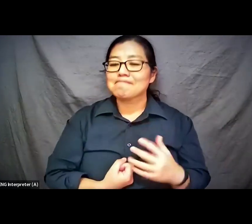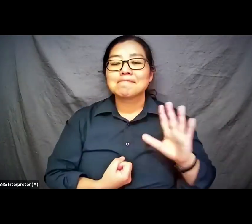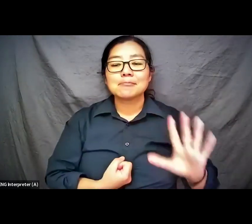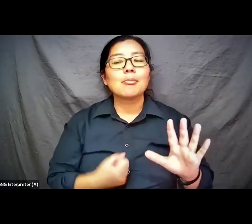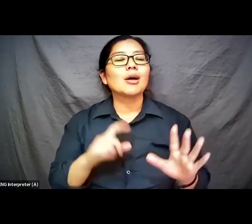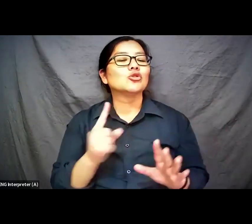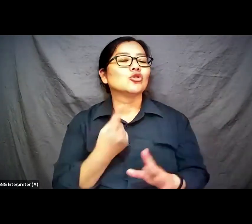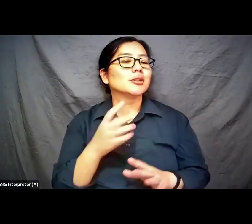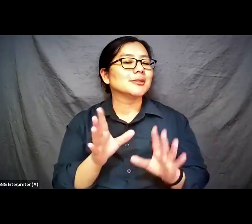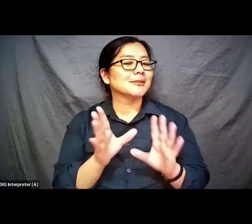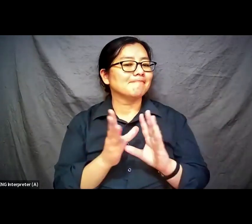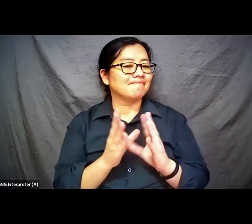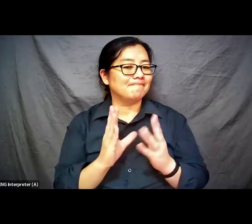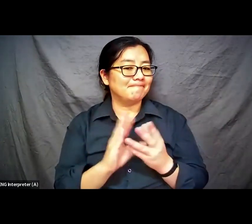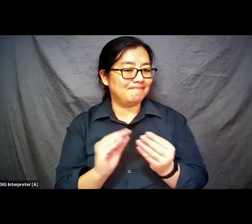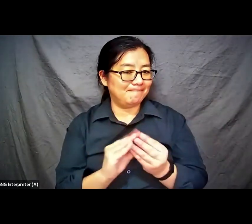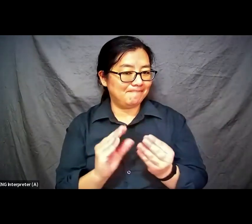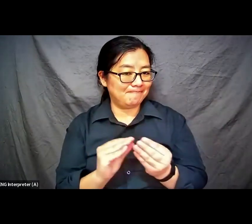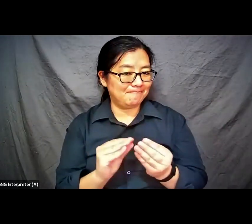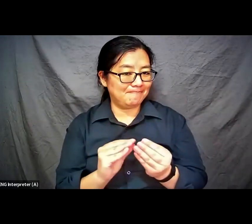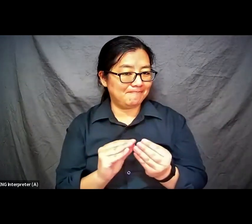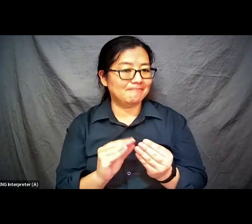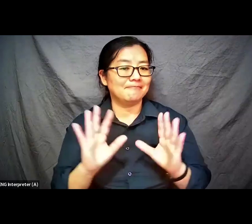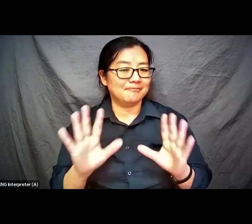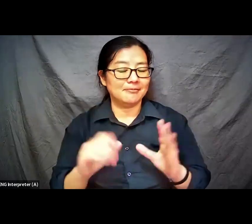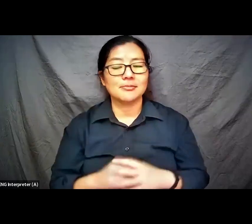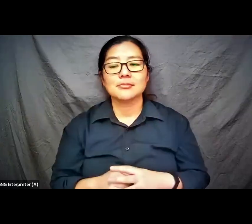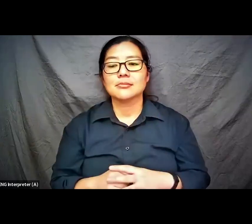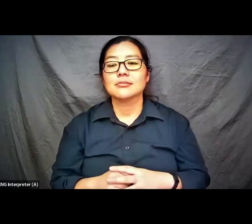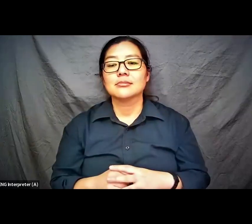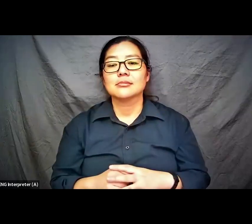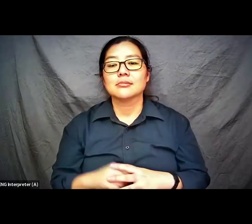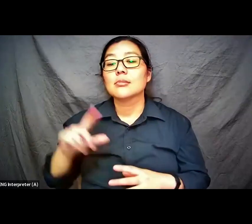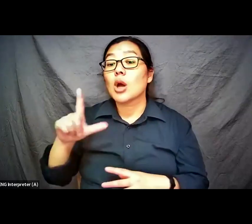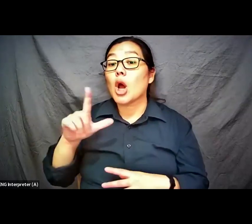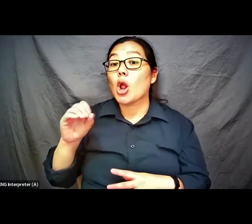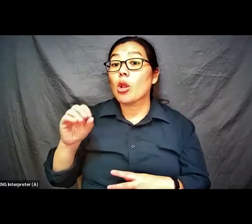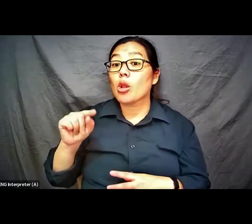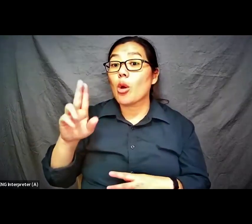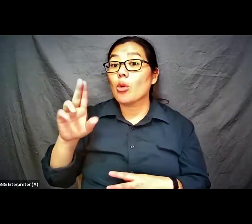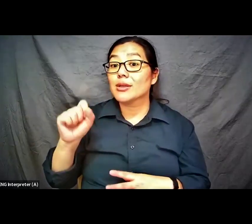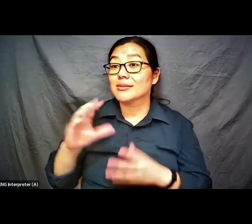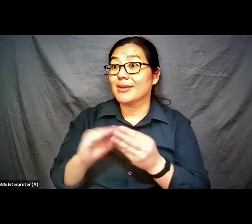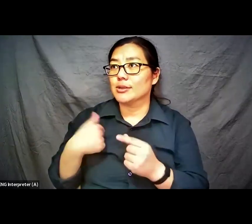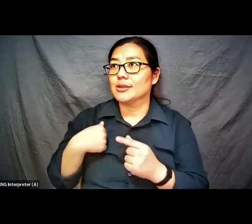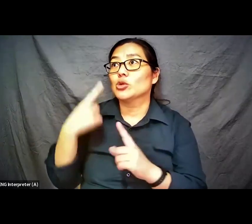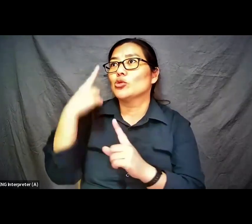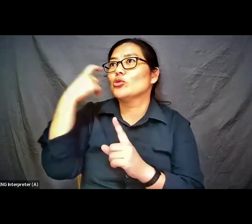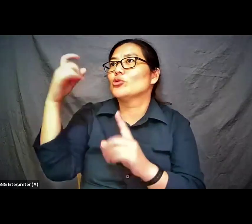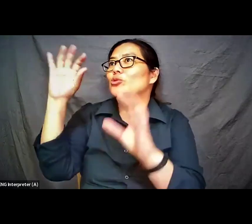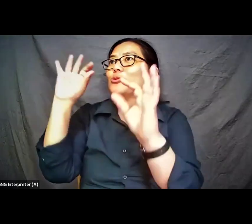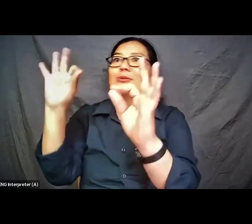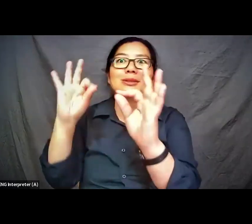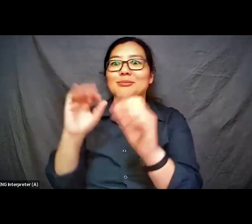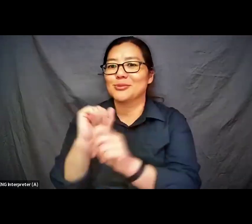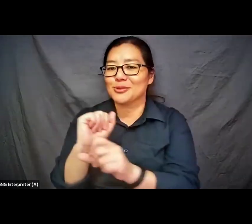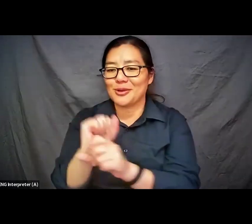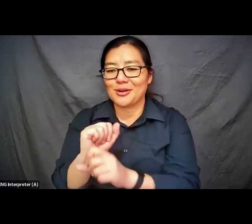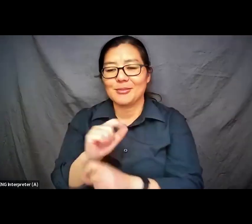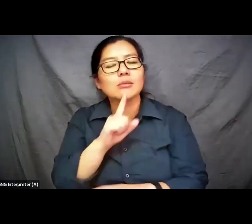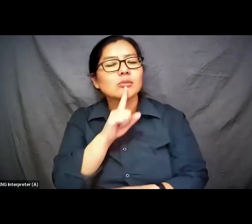in building our future, and what we're doing is looking for that place and the people who will help support